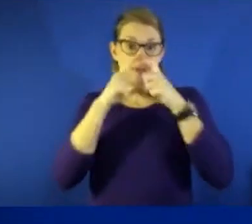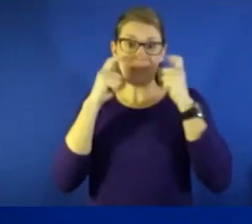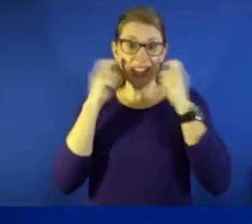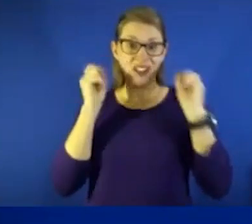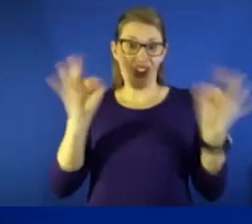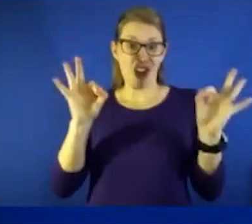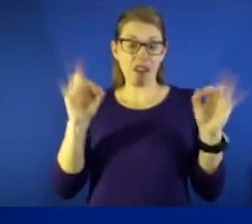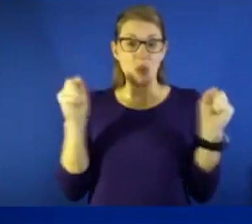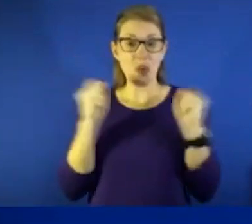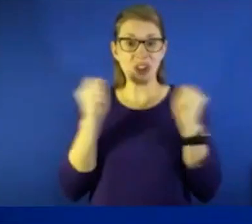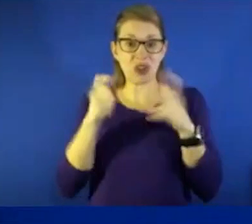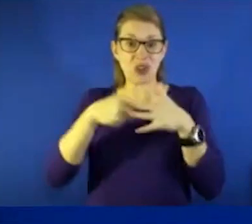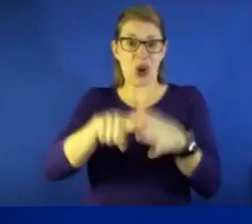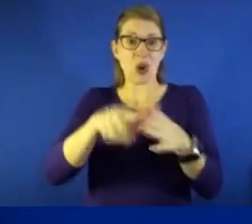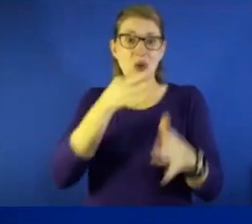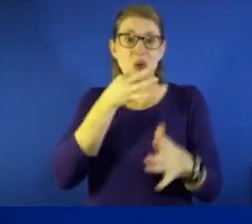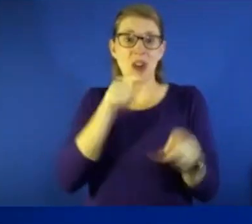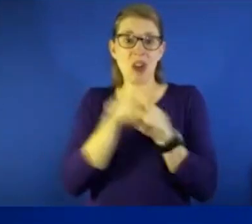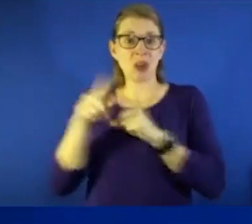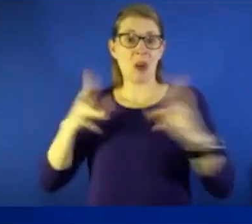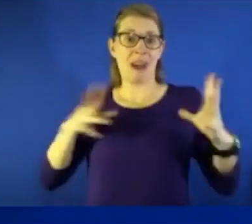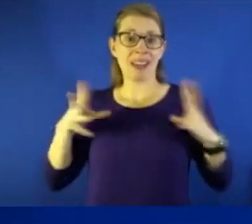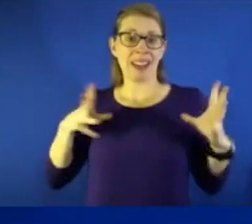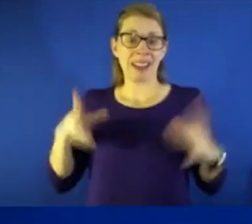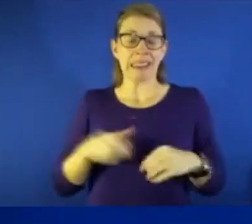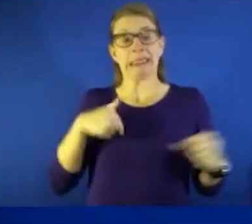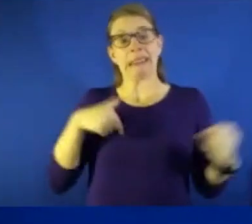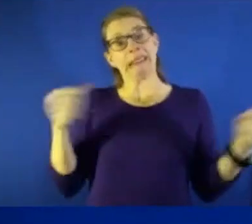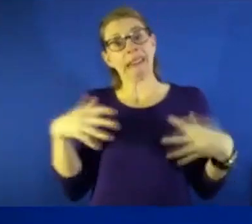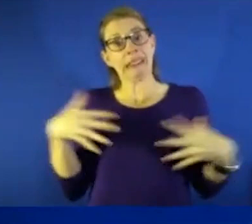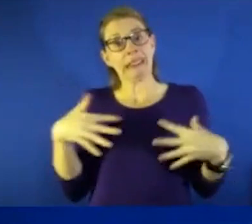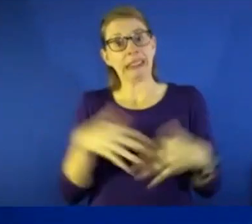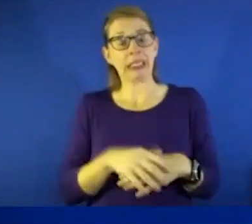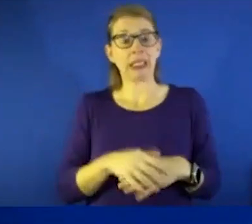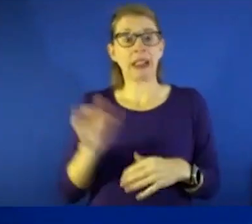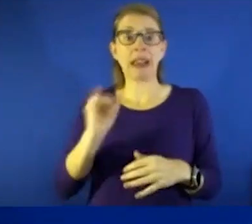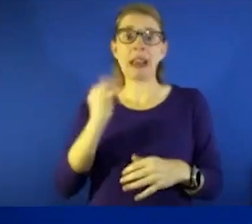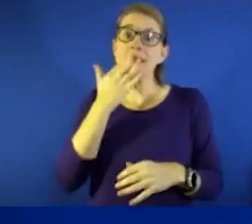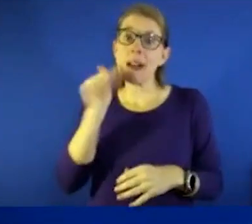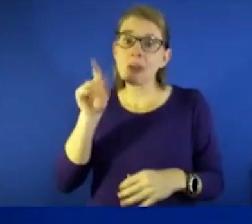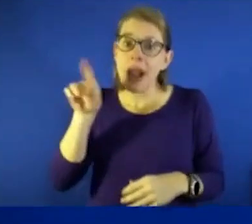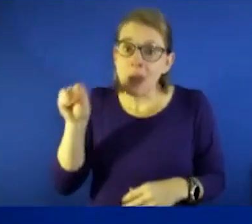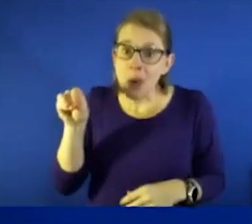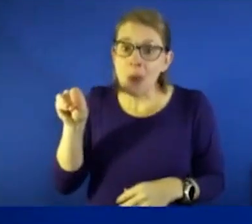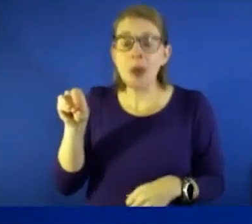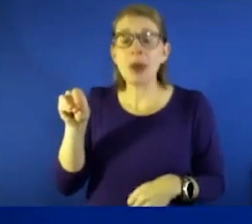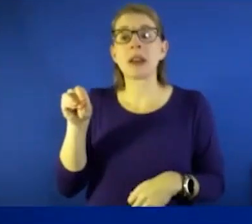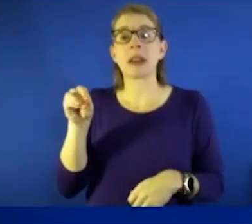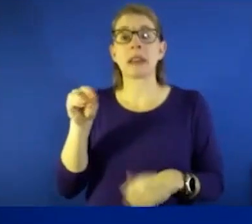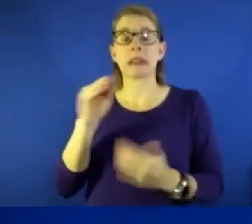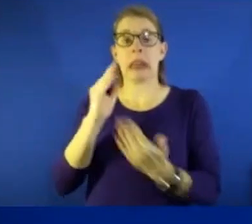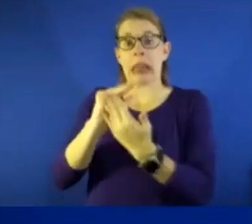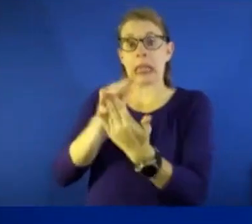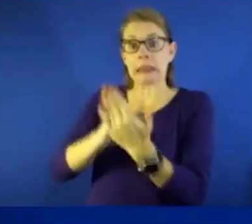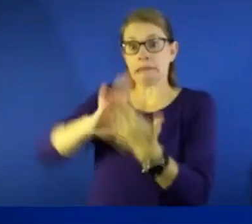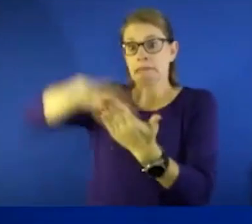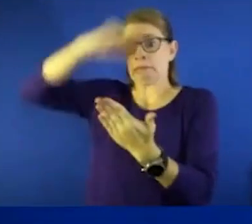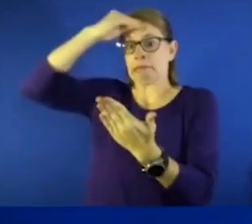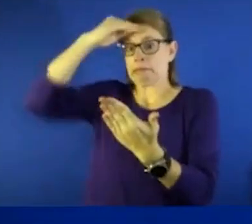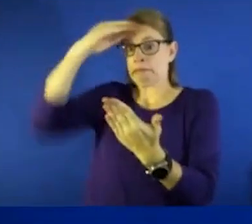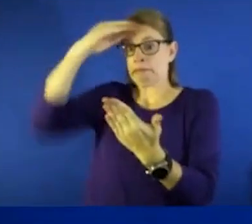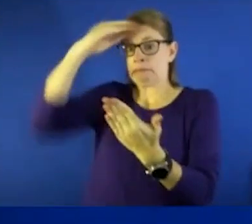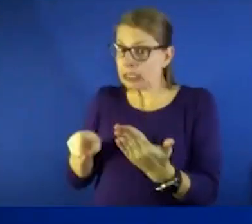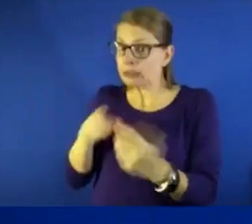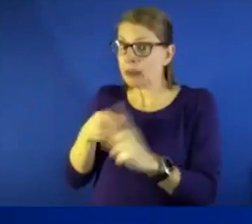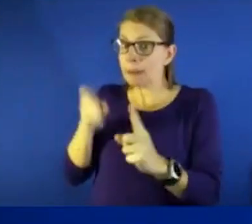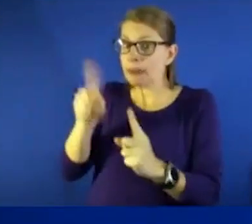in and the holidays. I'm afraid that, like Colorado, there's a lesson waiting for us, and the lesson is that, Hawk,